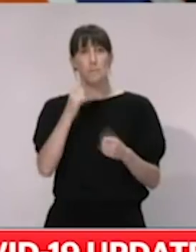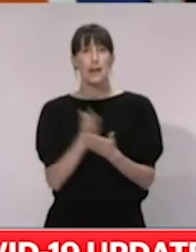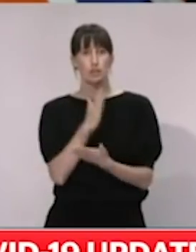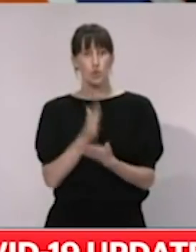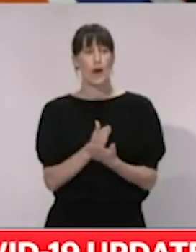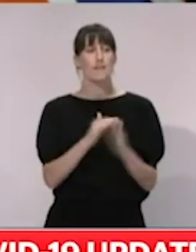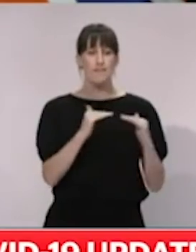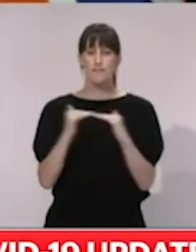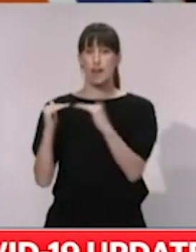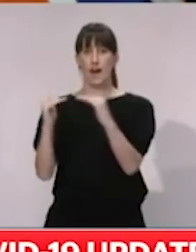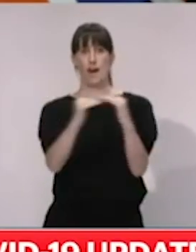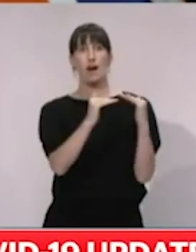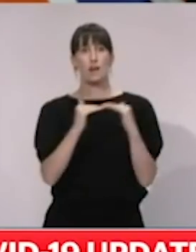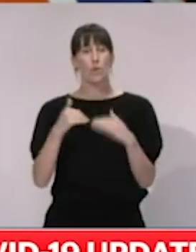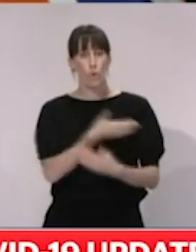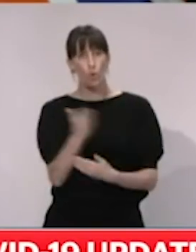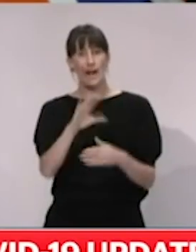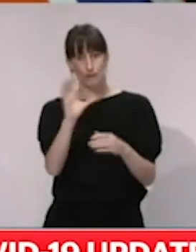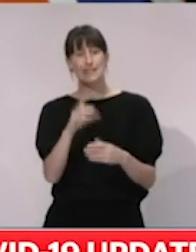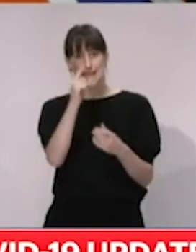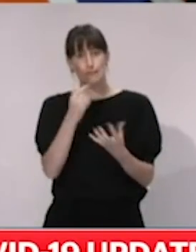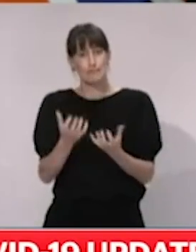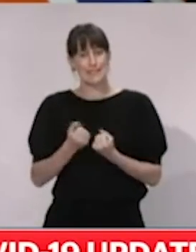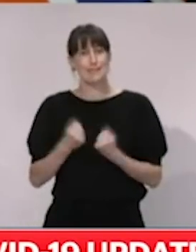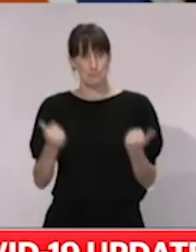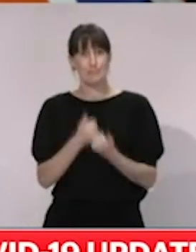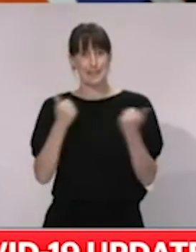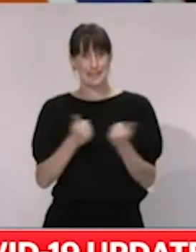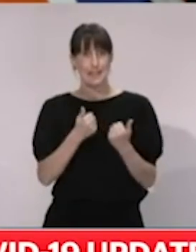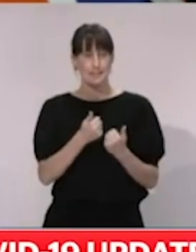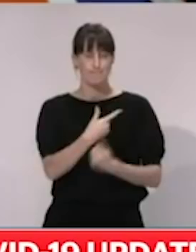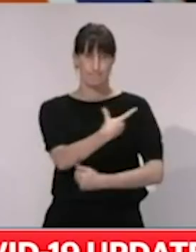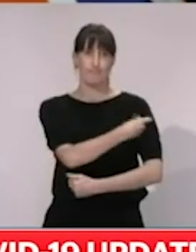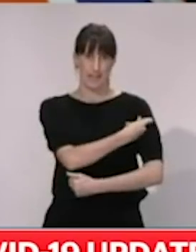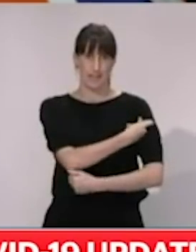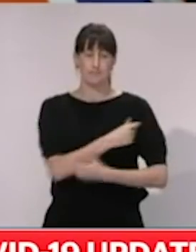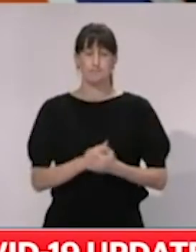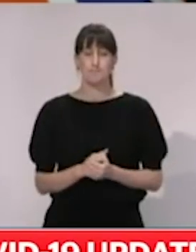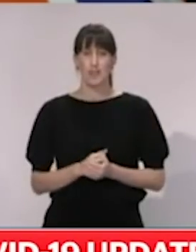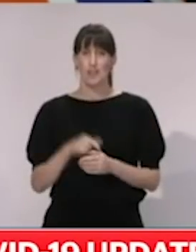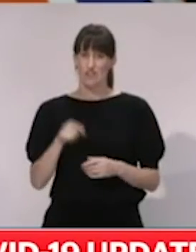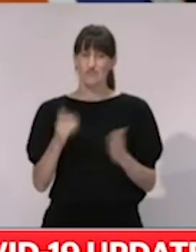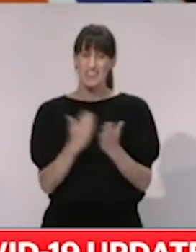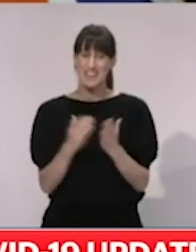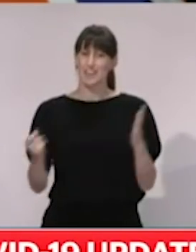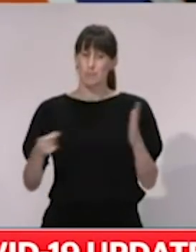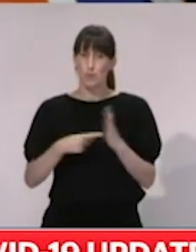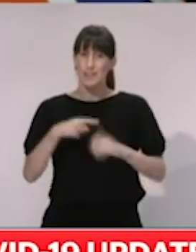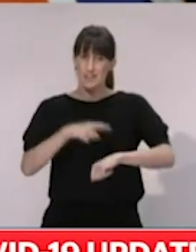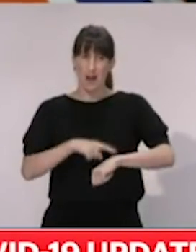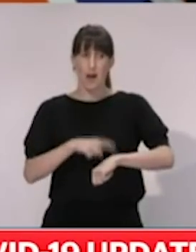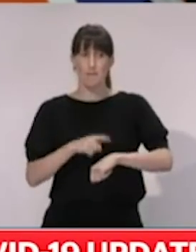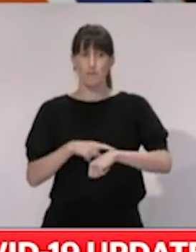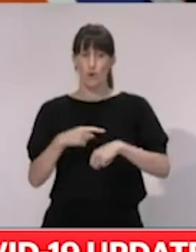available. At a time of global crisis around a public health issue, it's critical that countries come together, and the